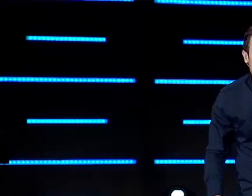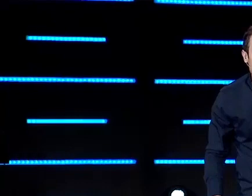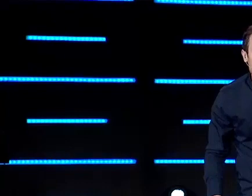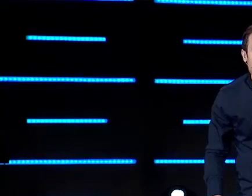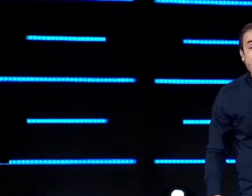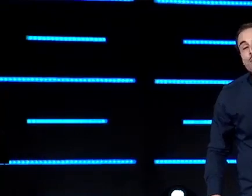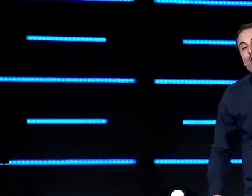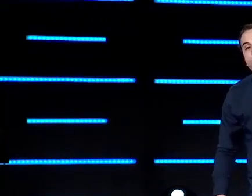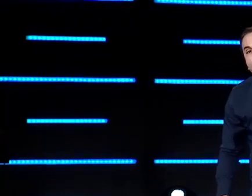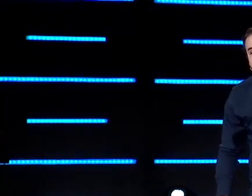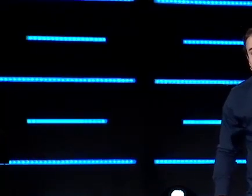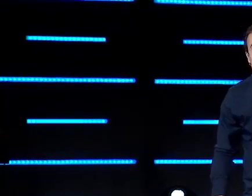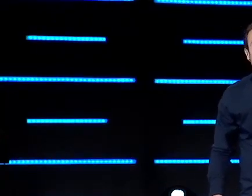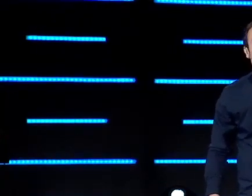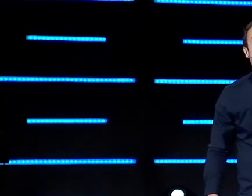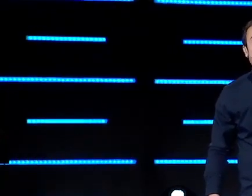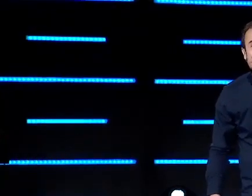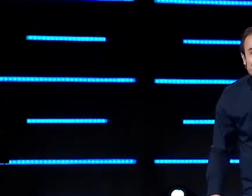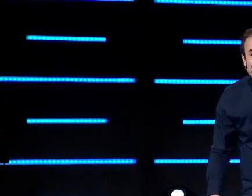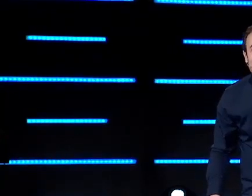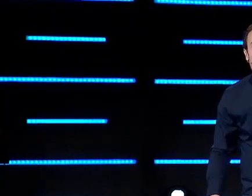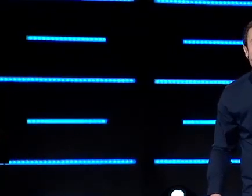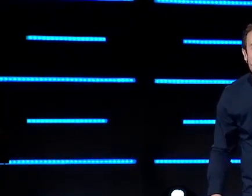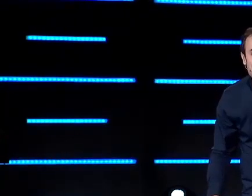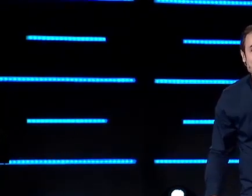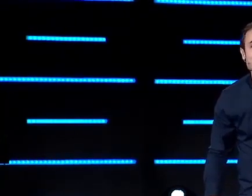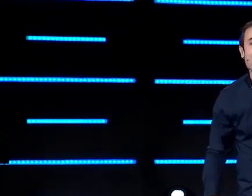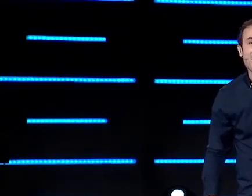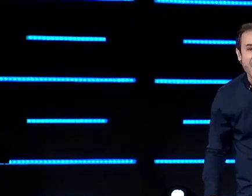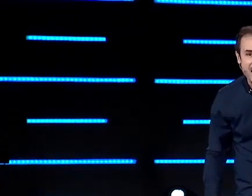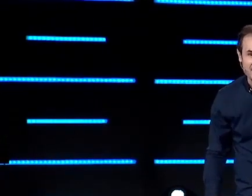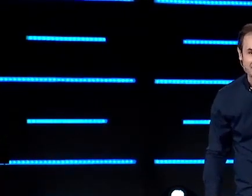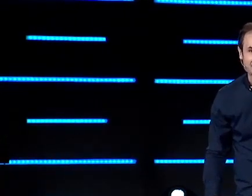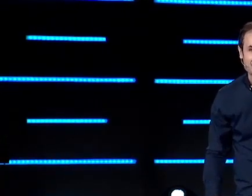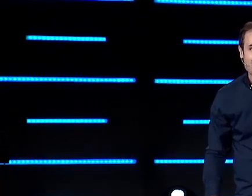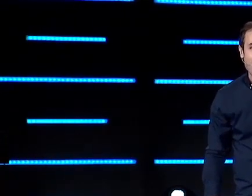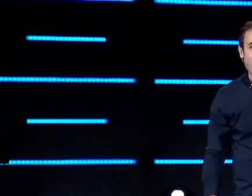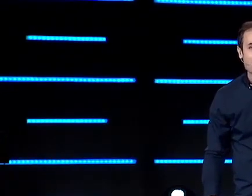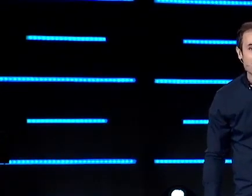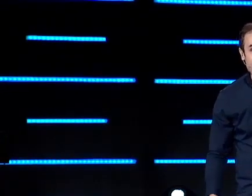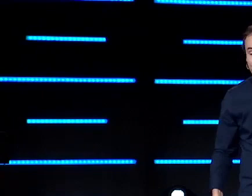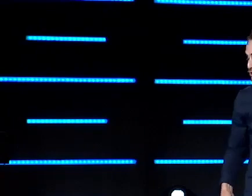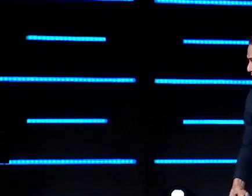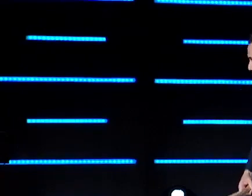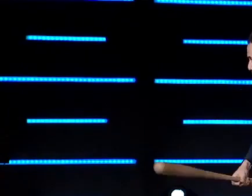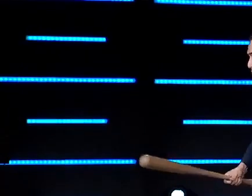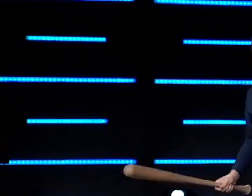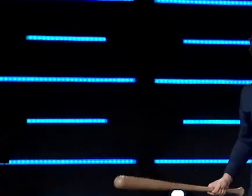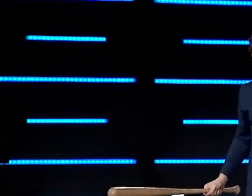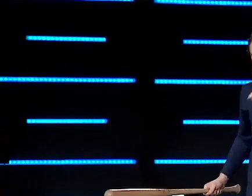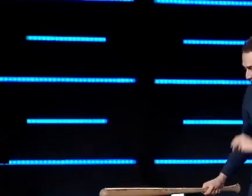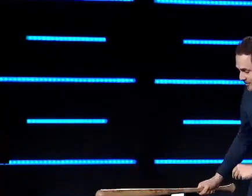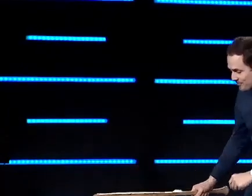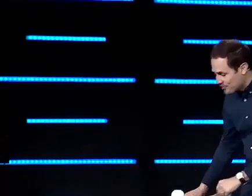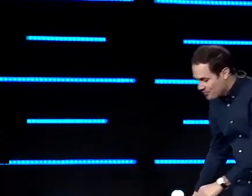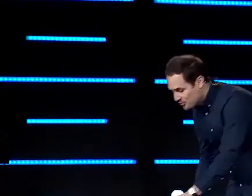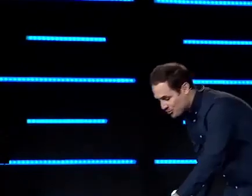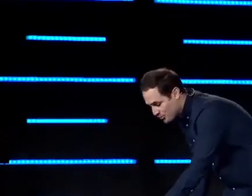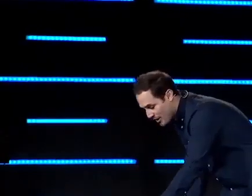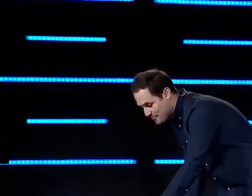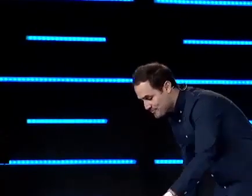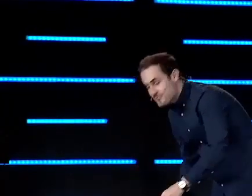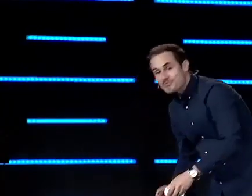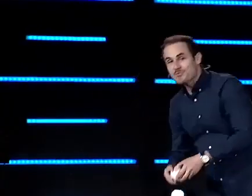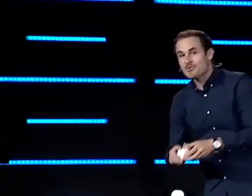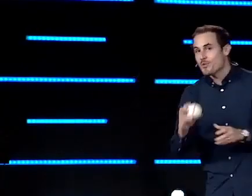discouraged. And it would all be because I didn't fix my eyes on the most important thing, which